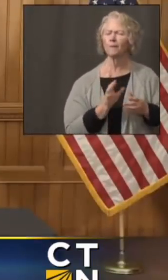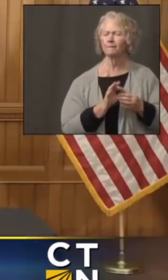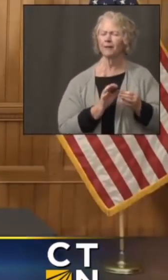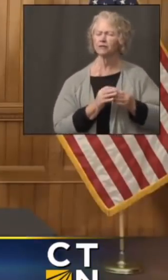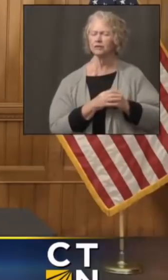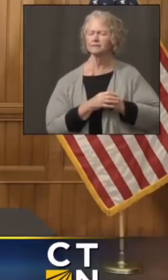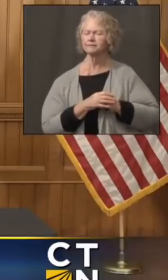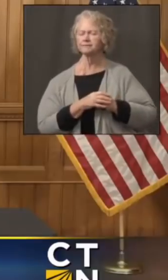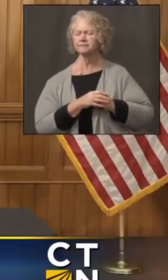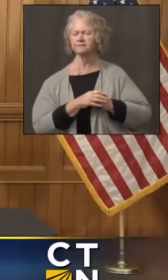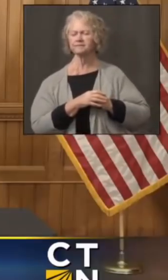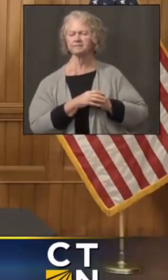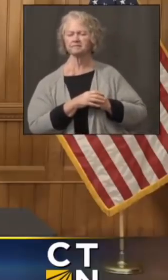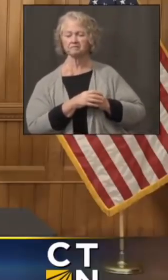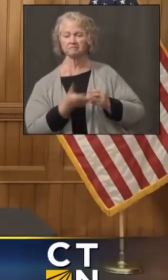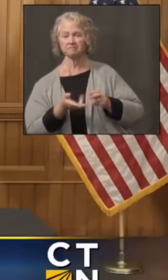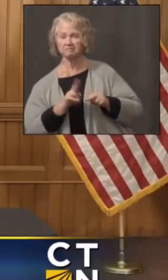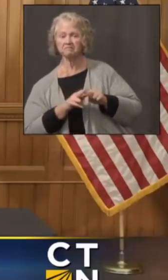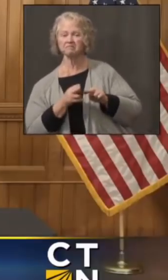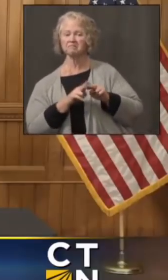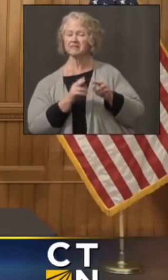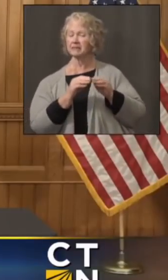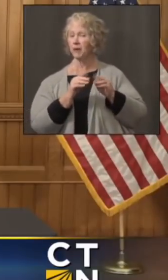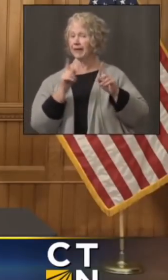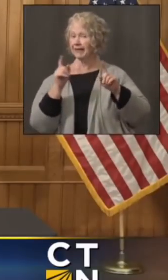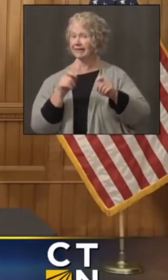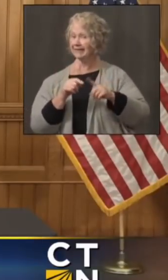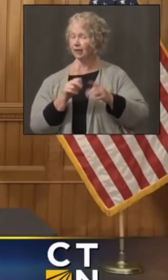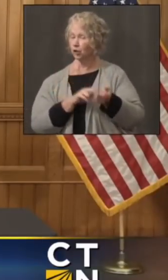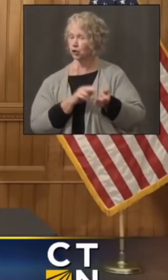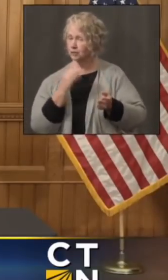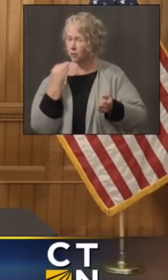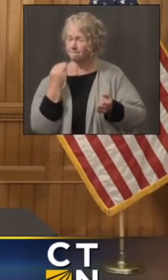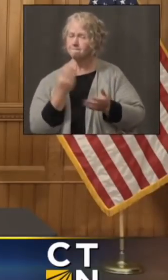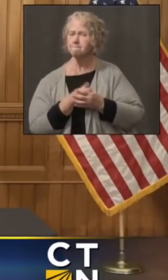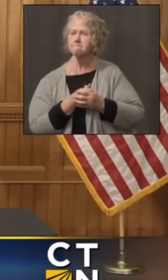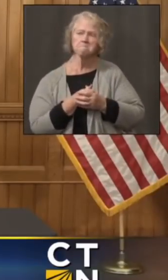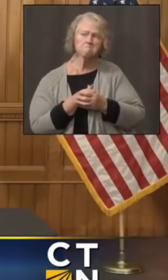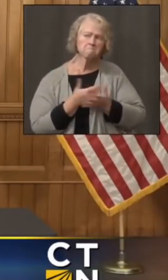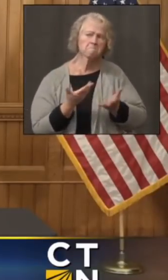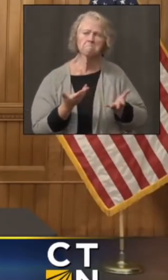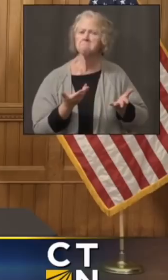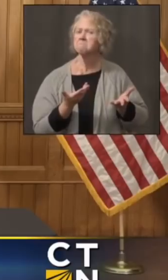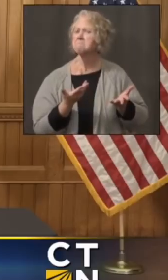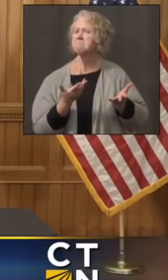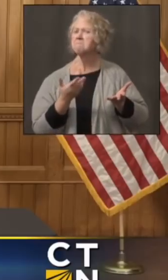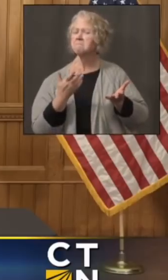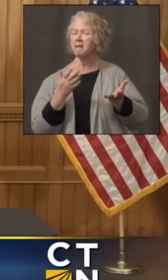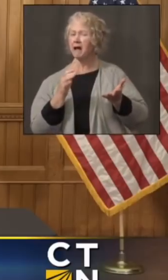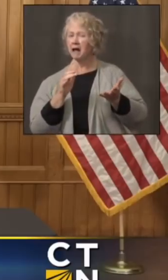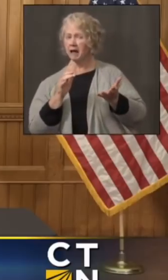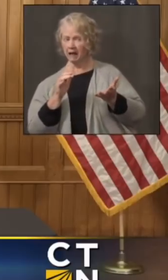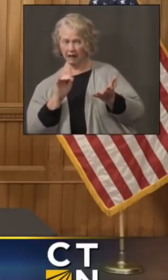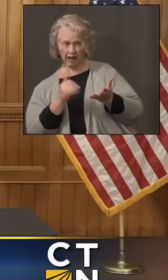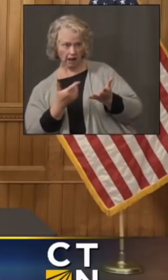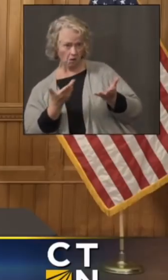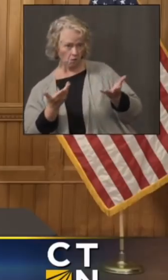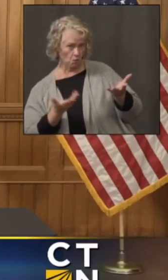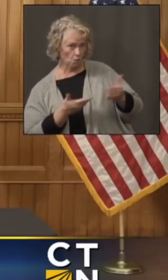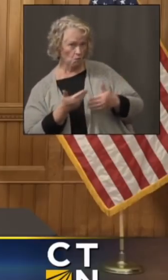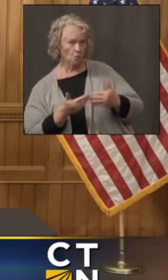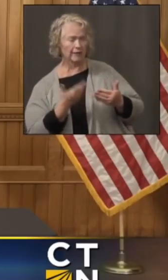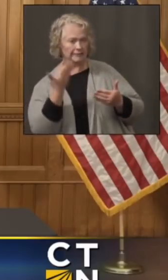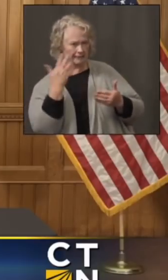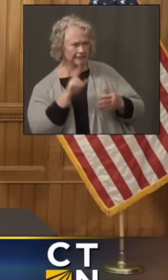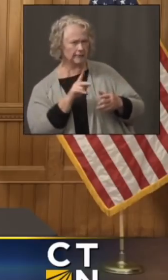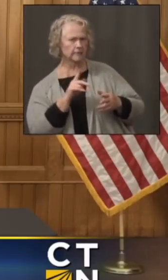added testing at nursing homes. How are the cases in nursing homes looking? I mean, they were contained